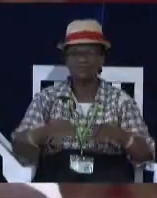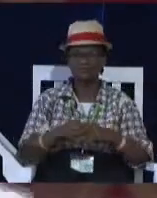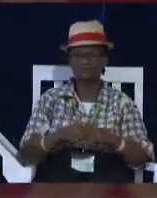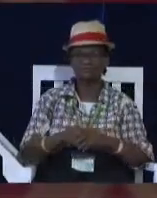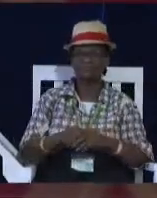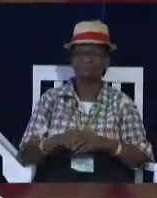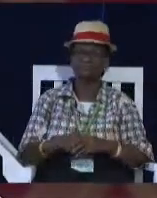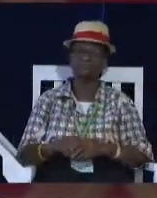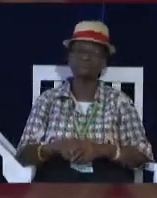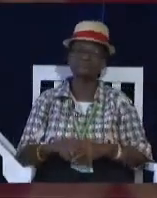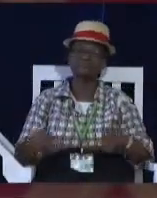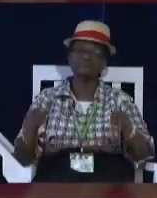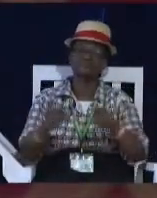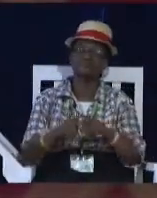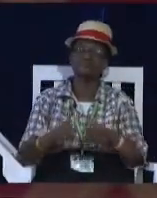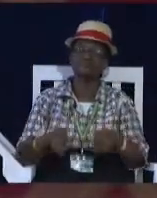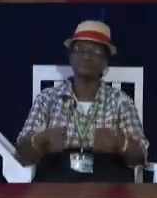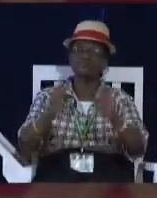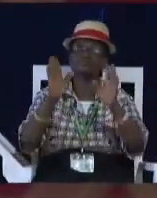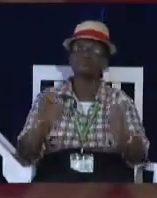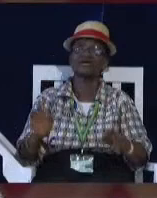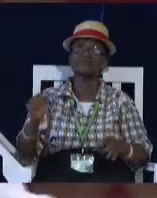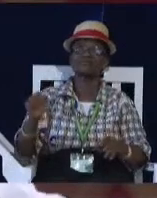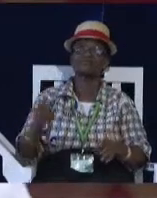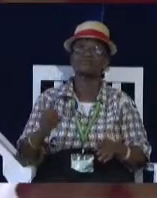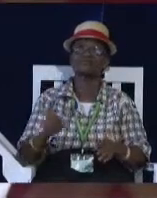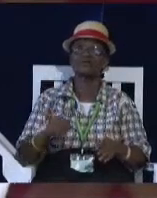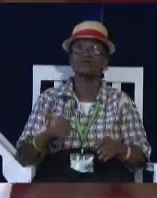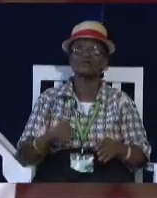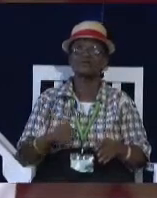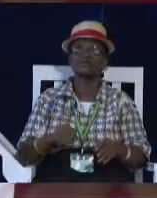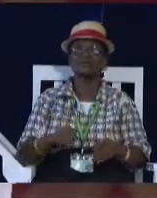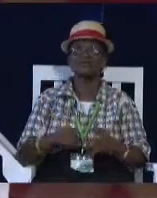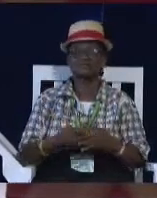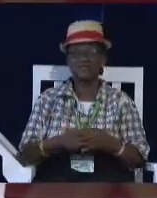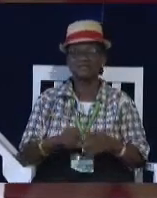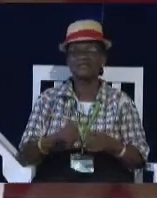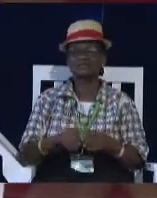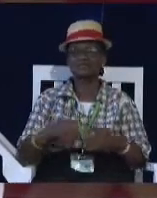So the disciples went about healing the sick,